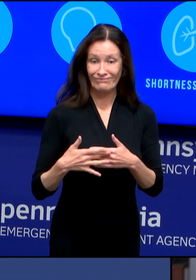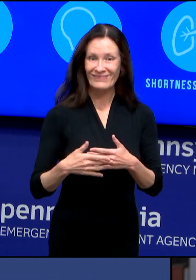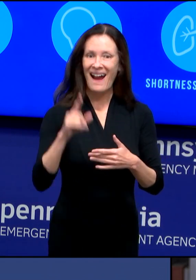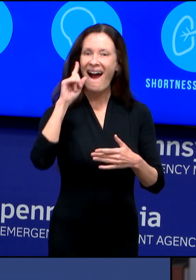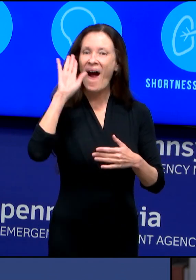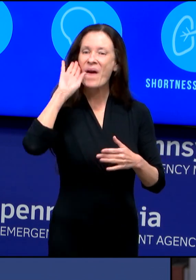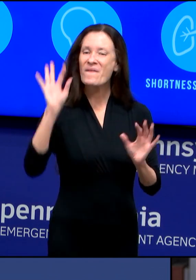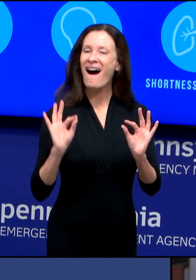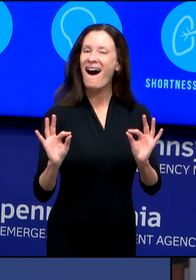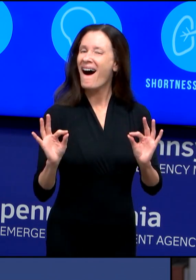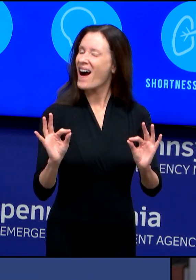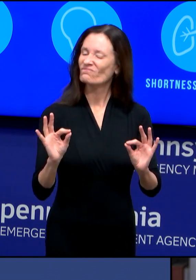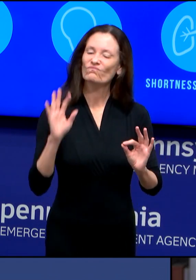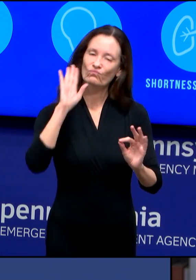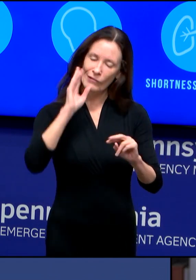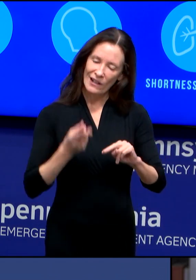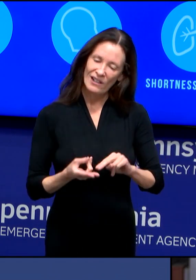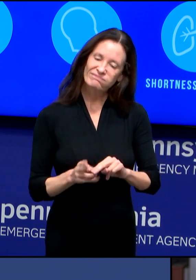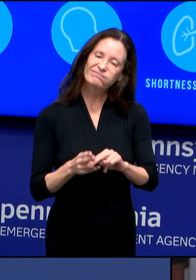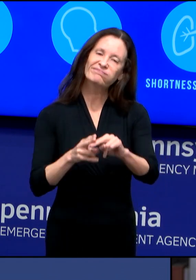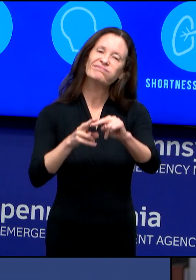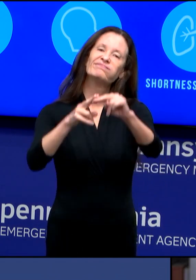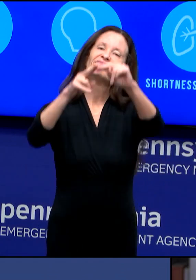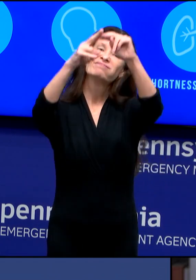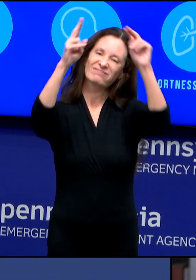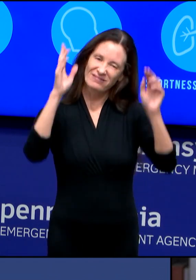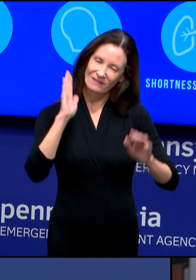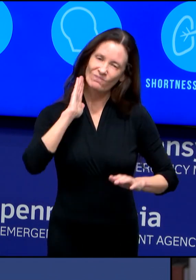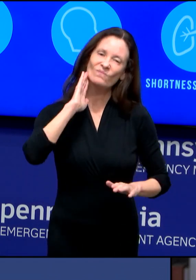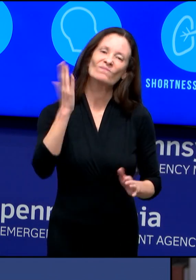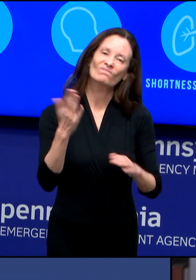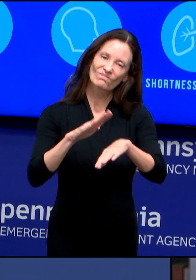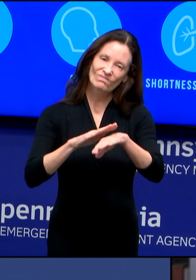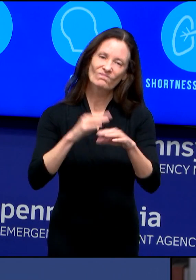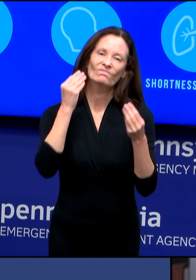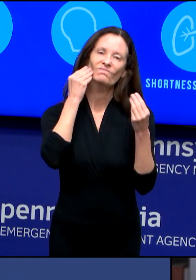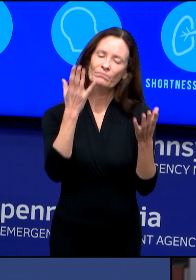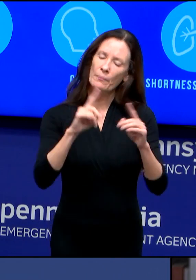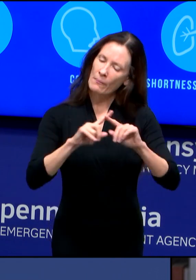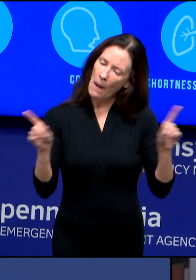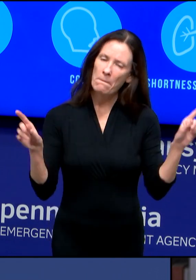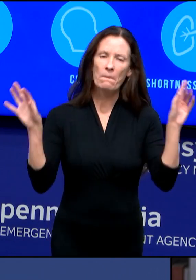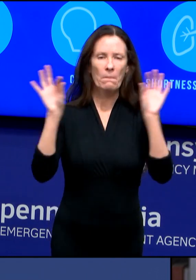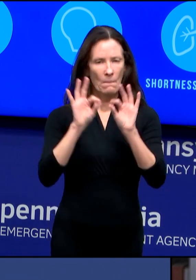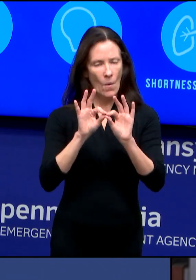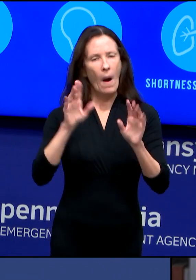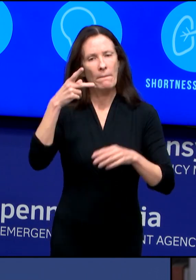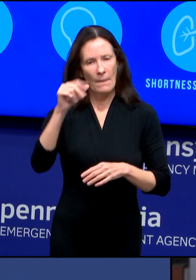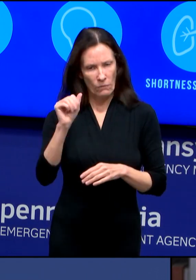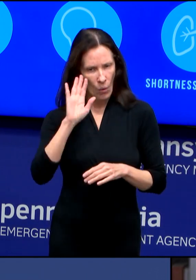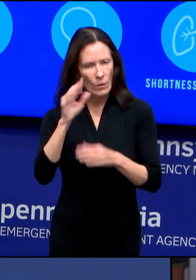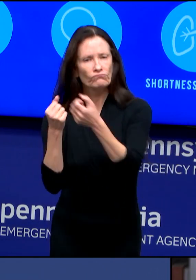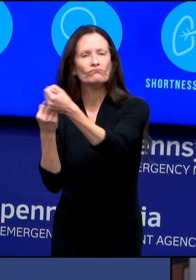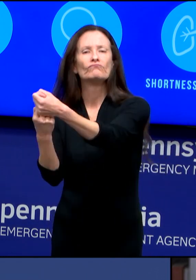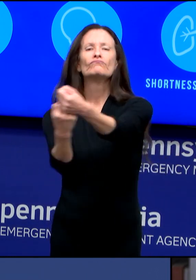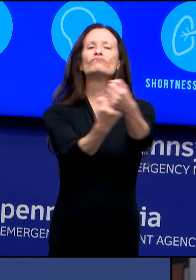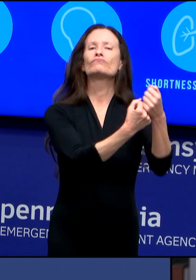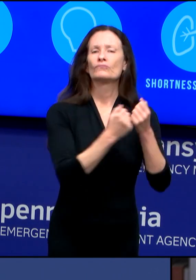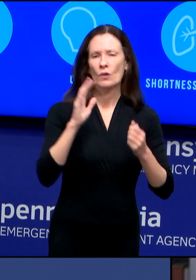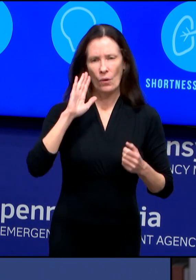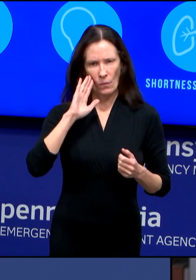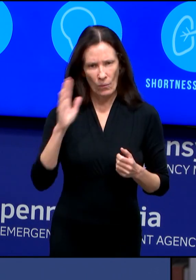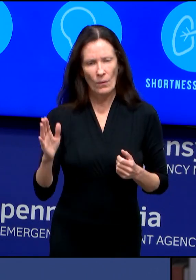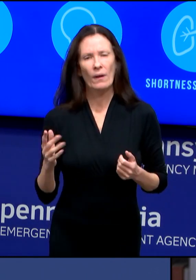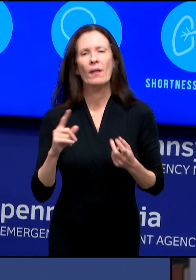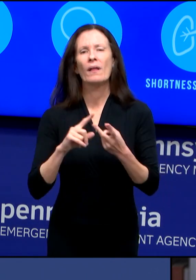is, before we can recover, we must survive. And to do that, every one of us must do our part. Just as any one of us can